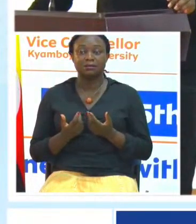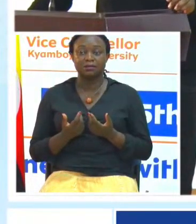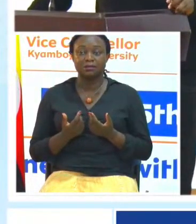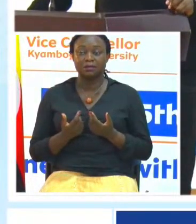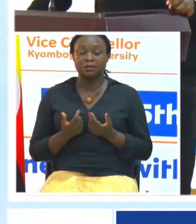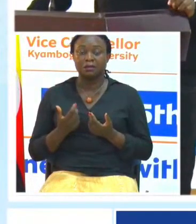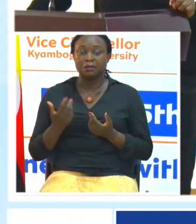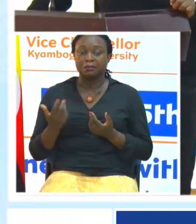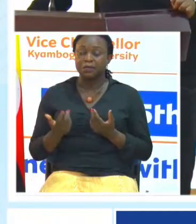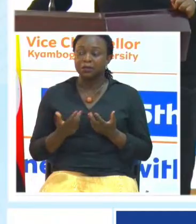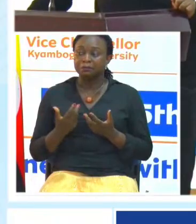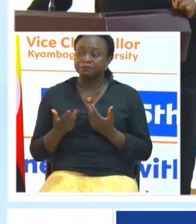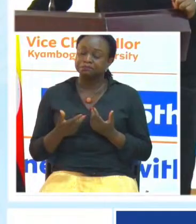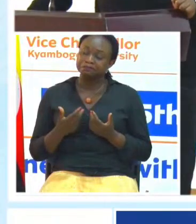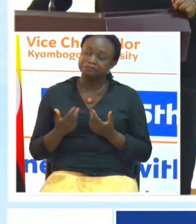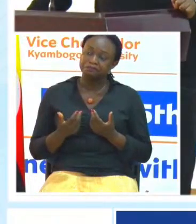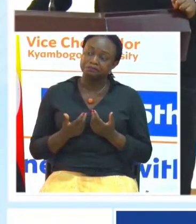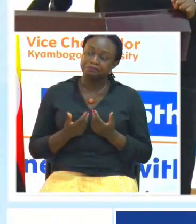uh,